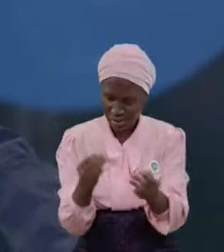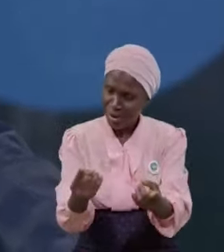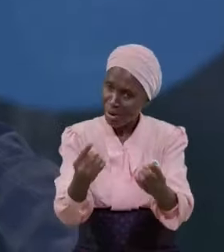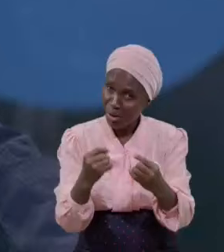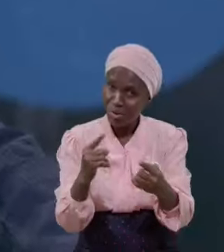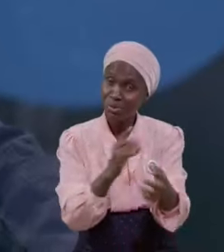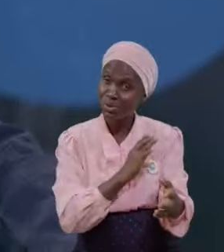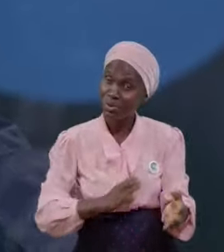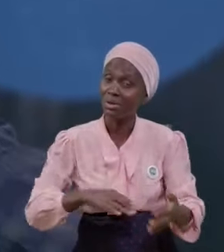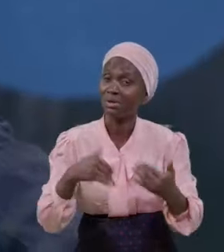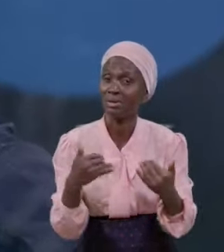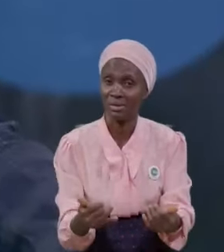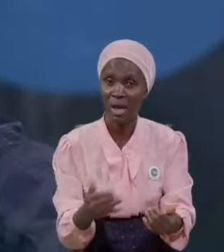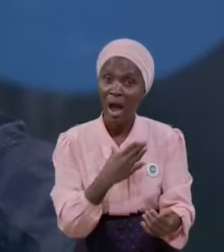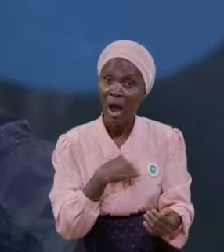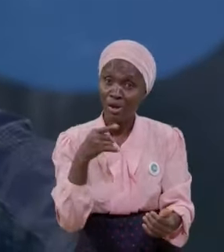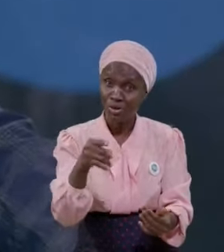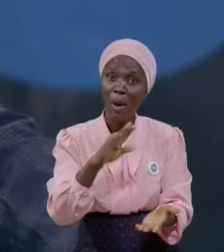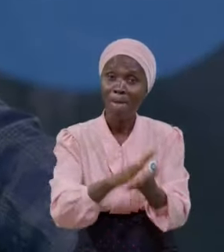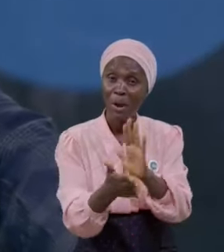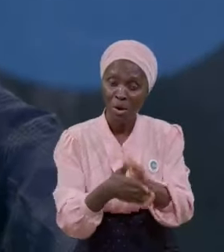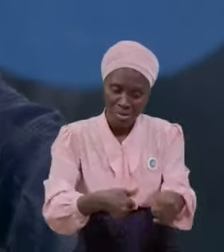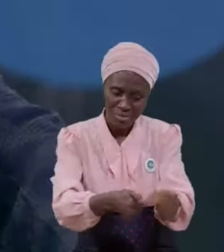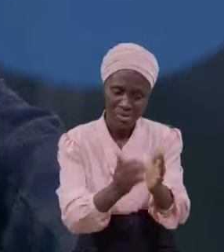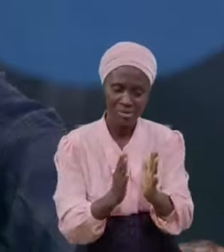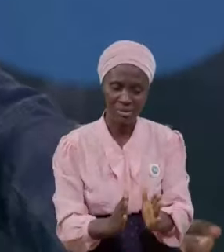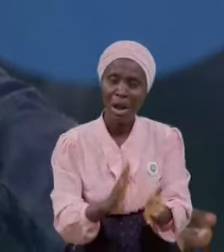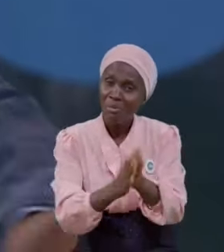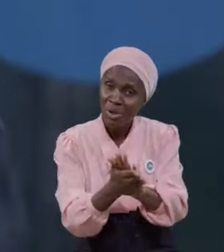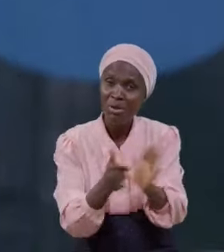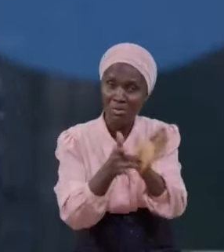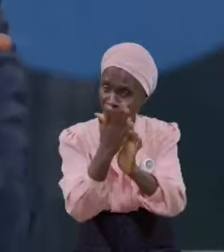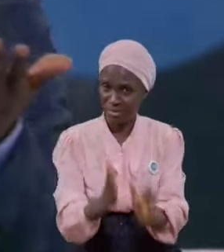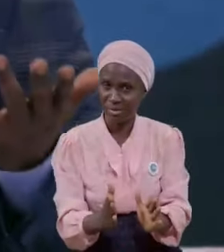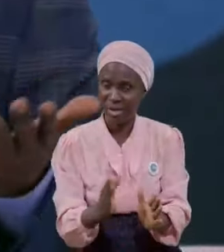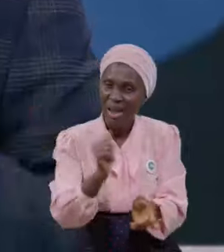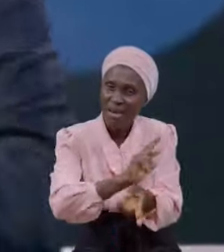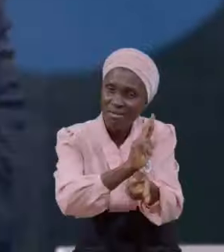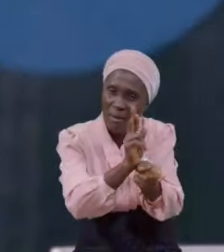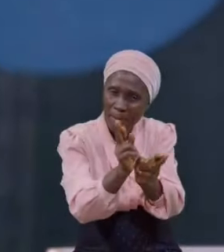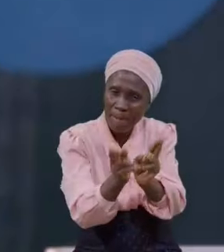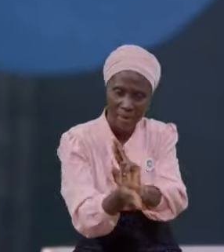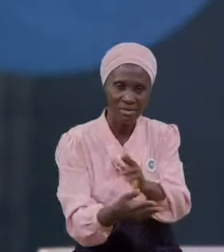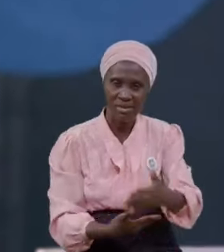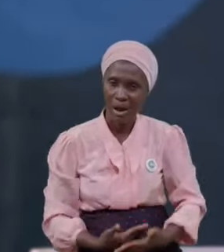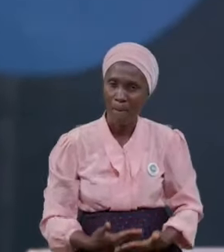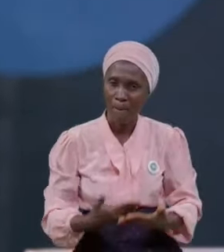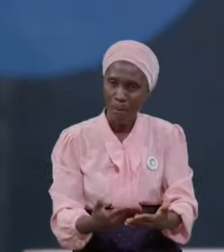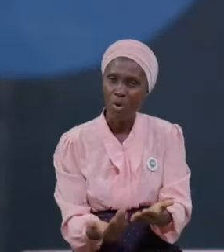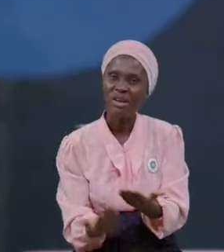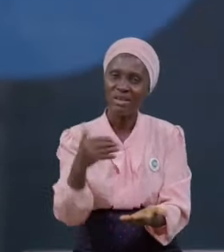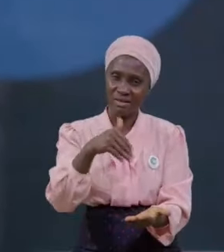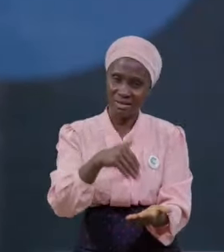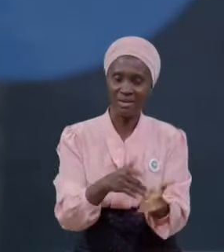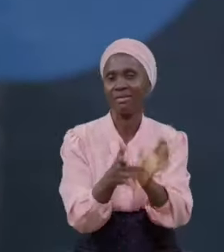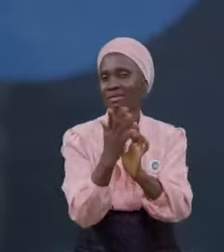a Christian now, born again Christian. If you don't do it now, the harvest